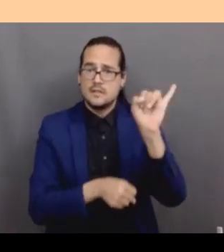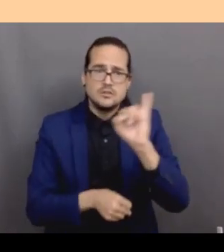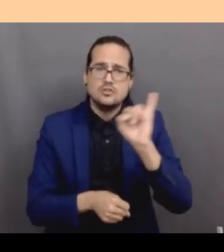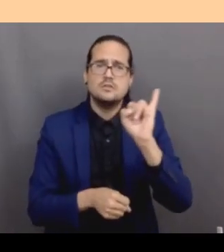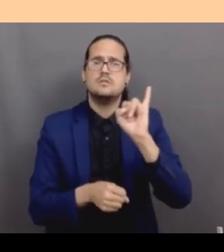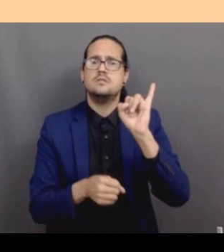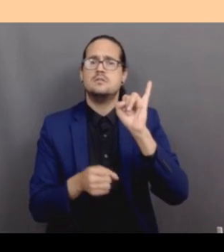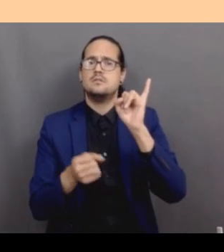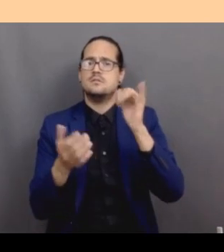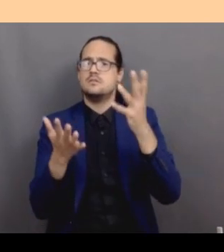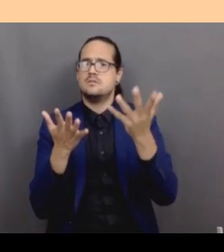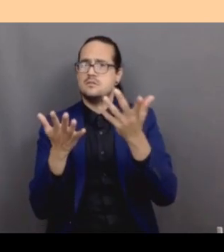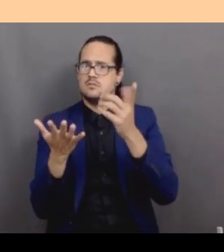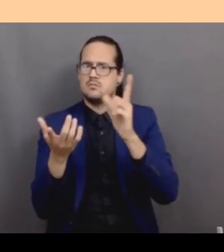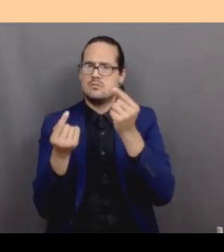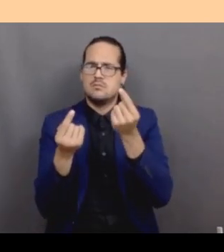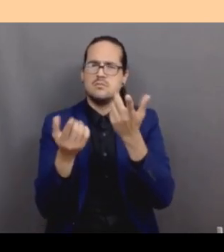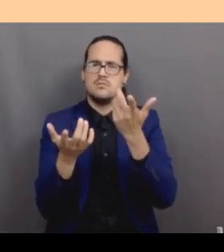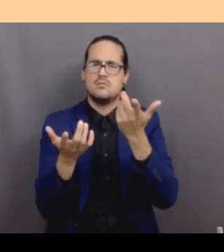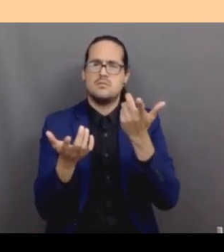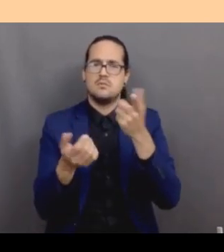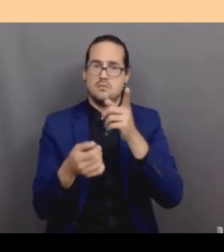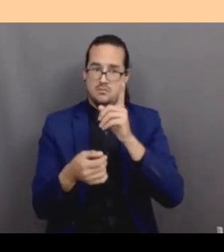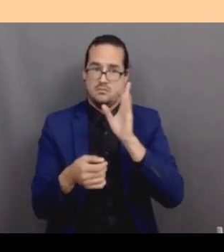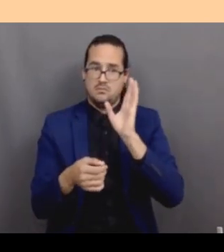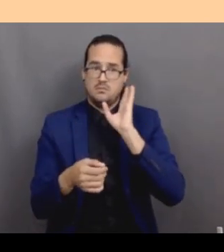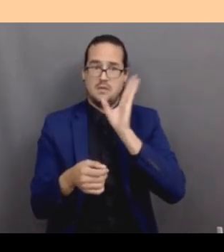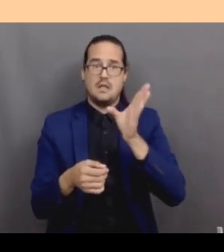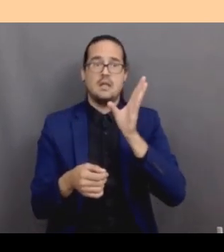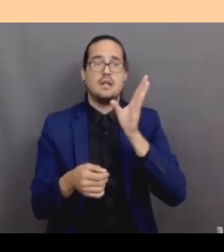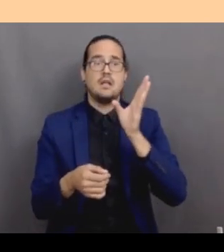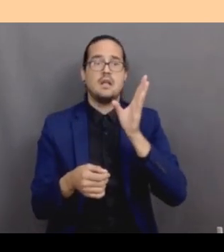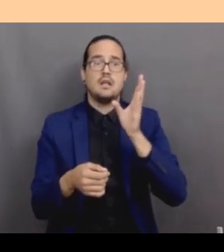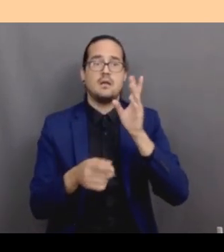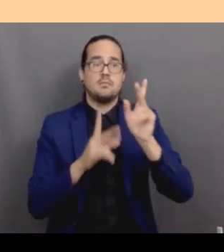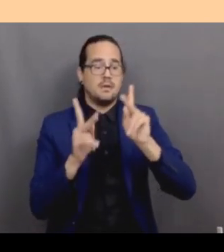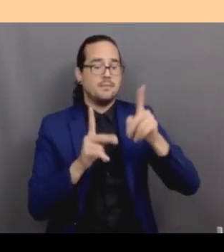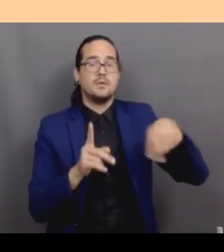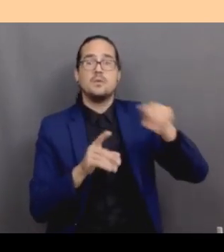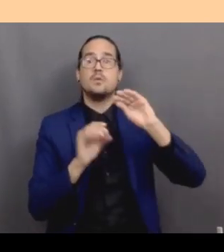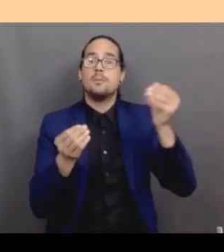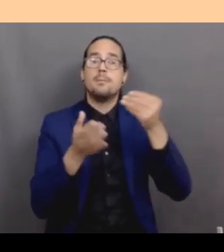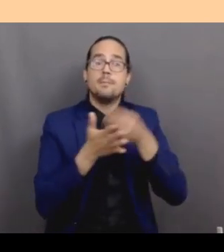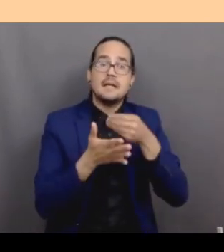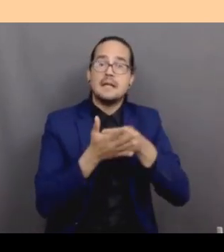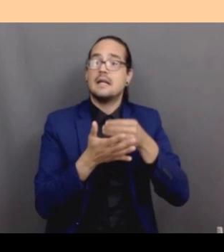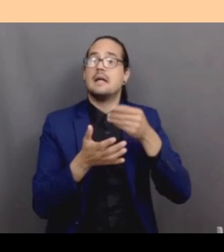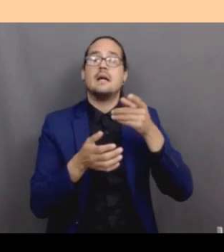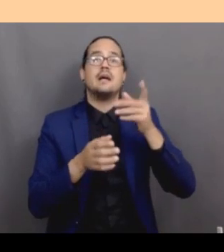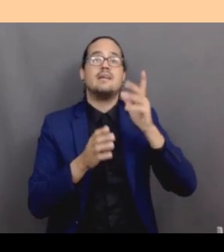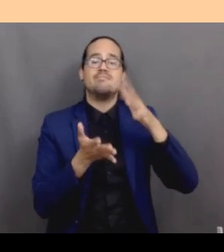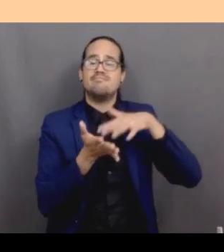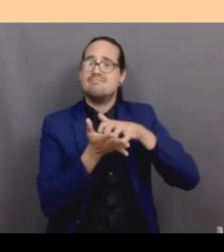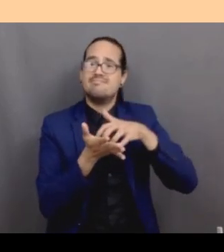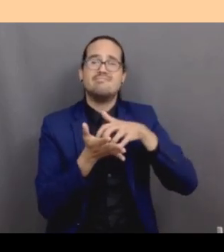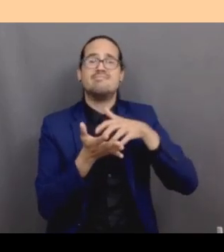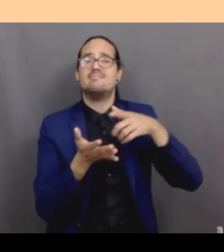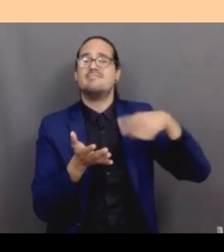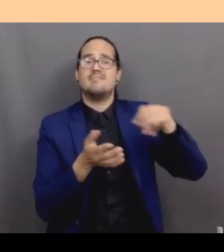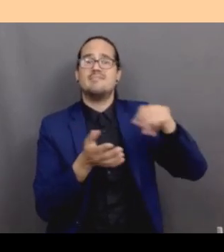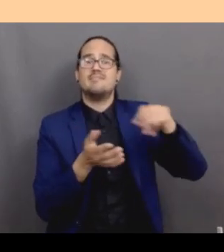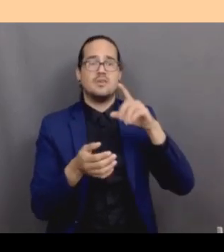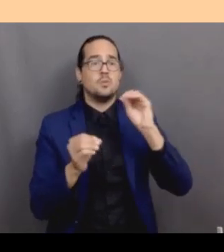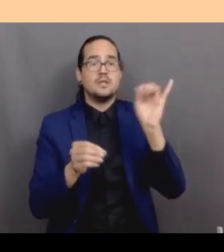and how does that affect our low-income communities or some of our vulnerable communities that we're talking about this evening? So all